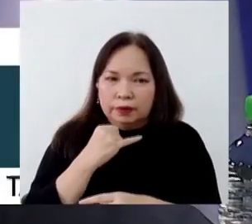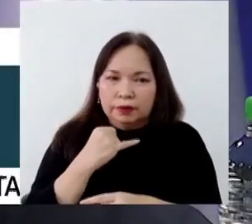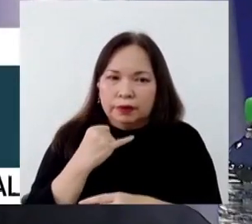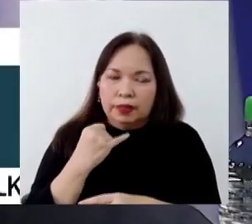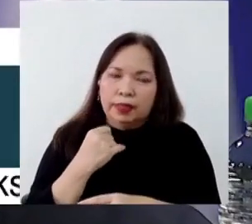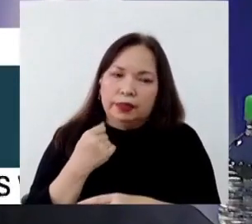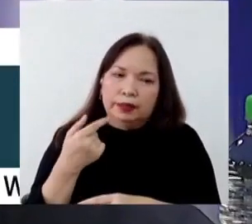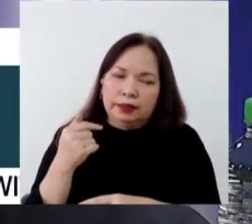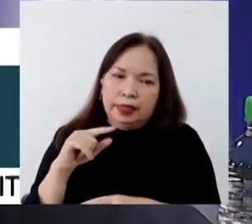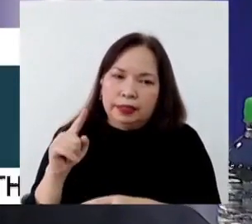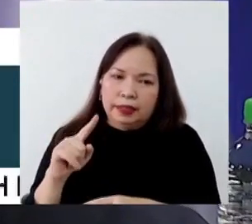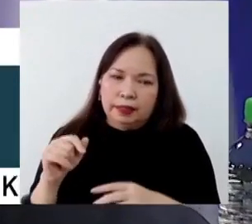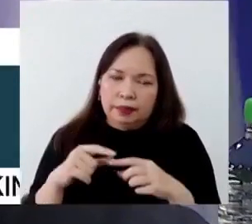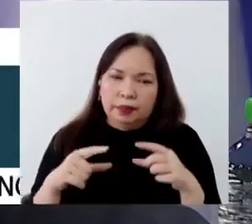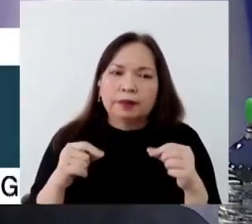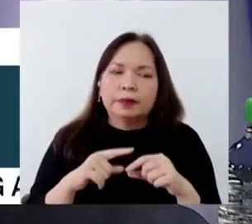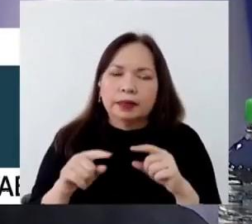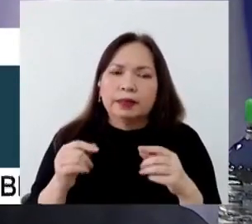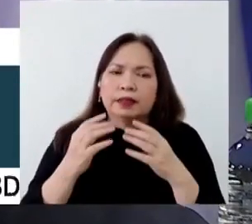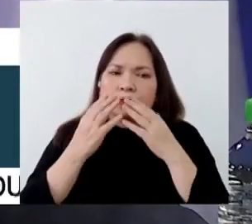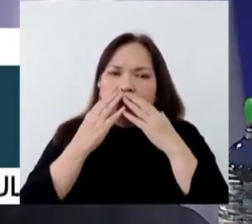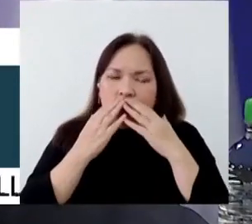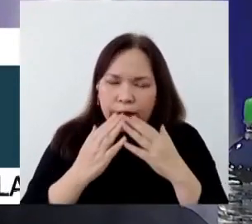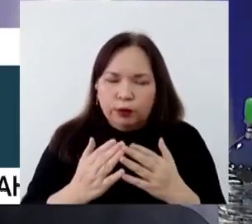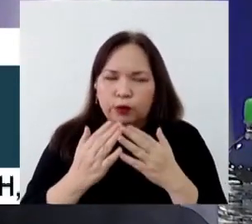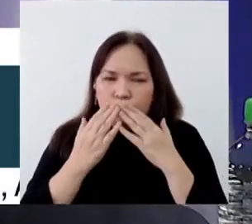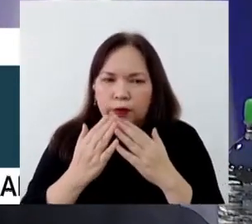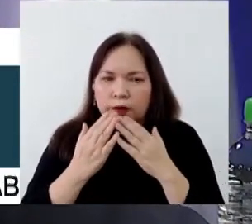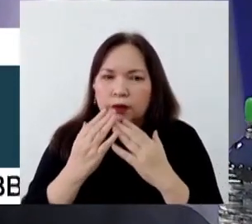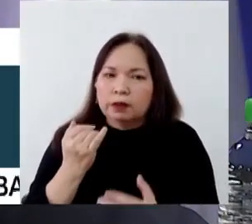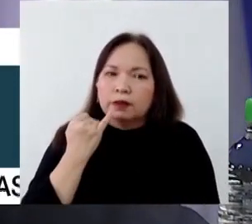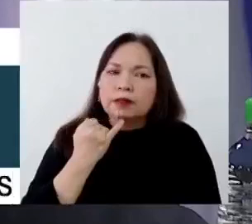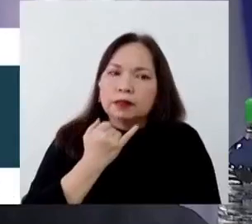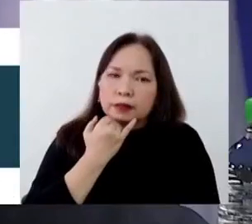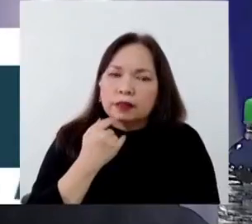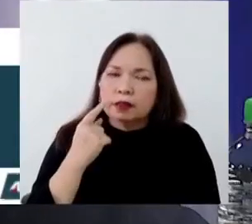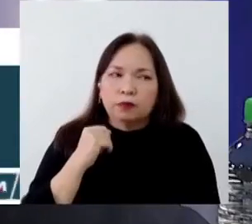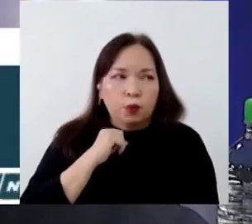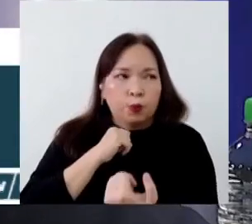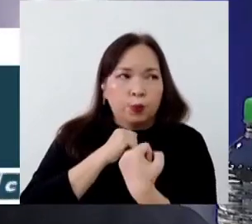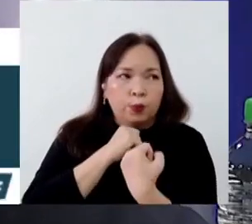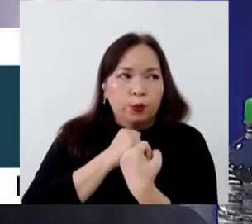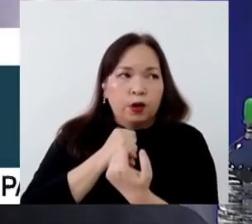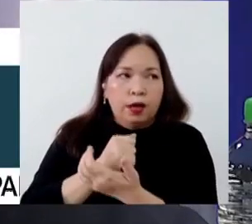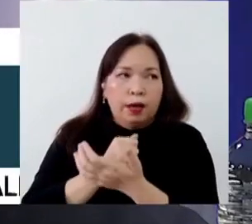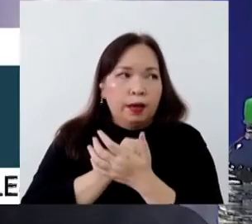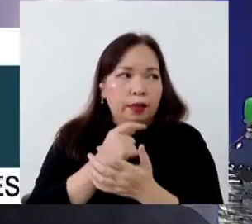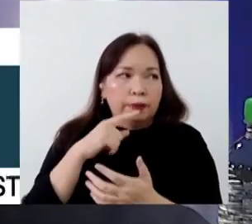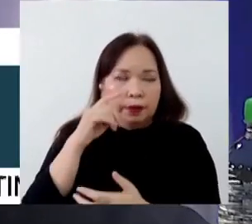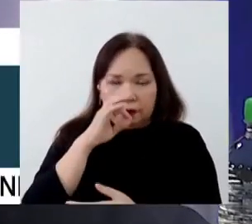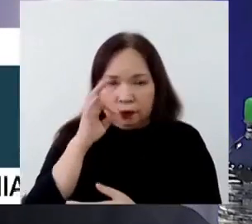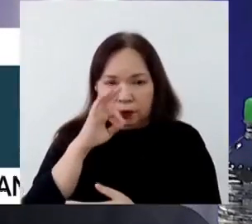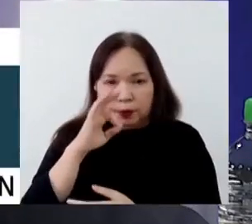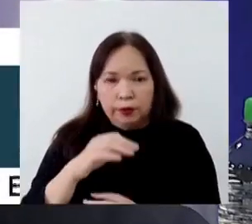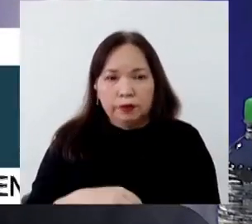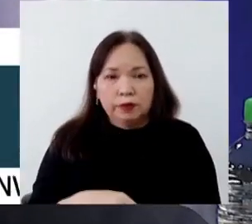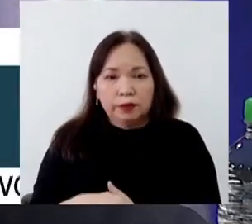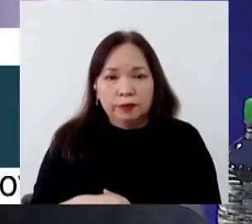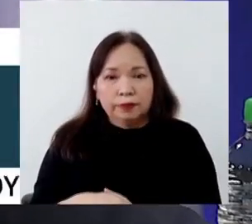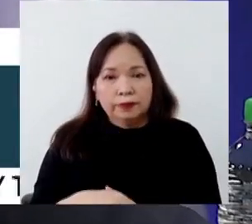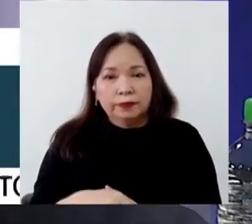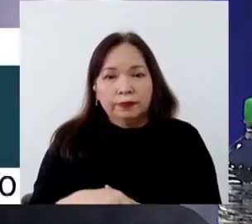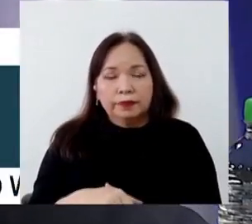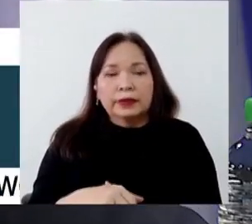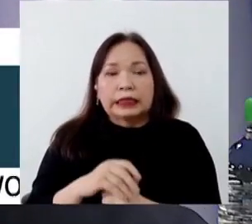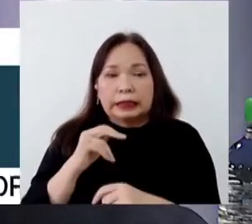we thank also the Israelis for their assistance for our kababayans, no, who need